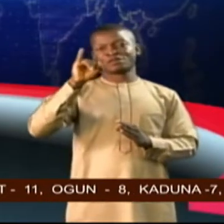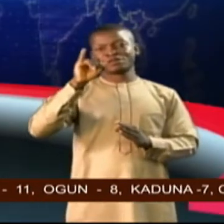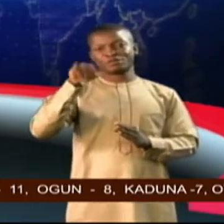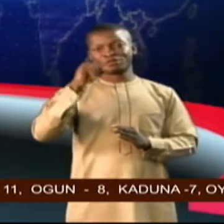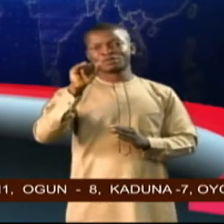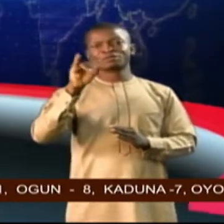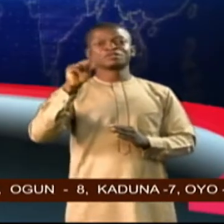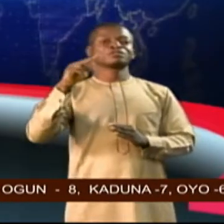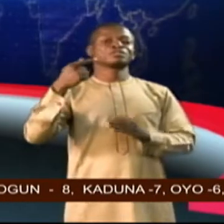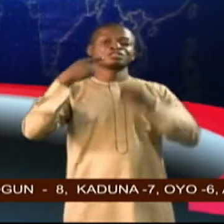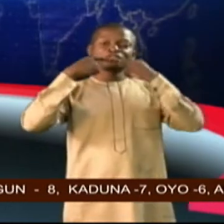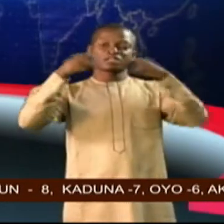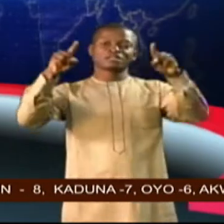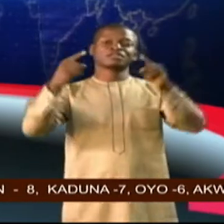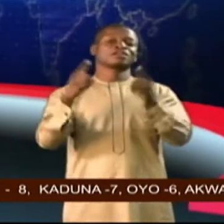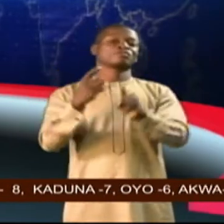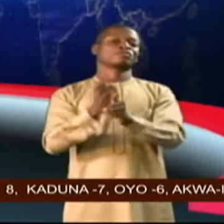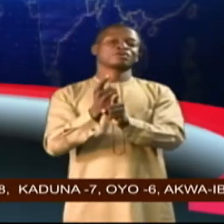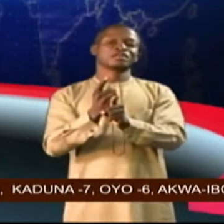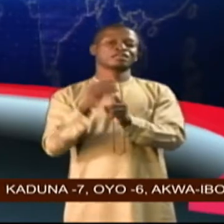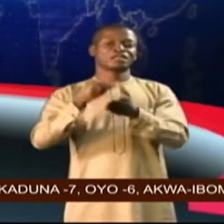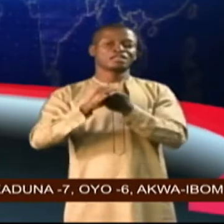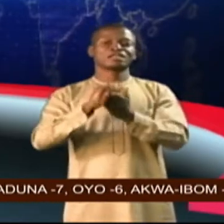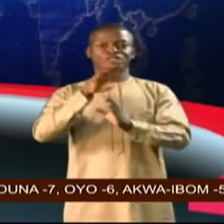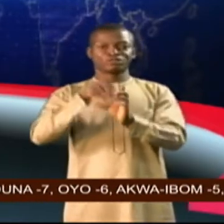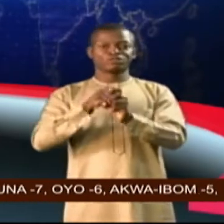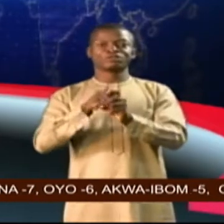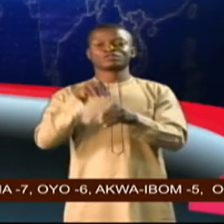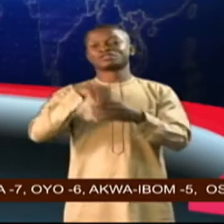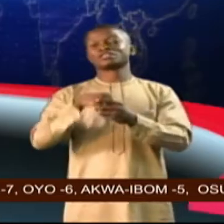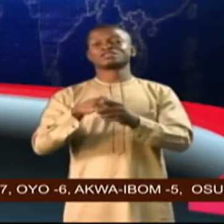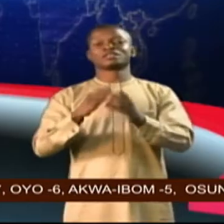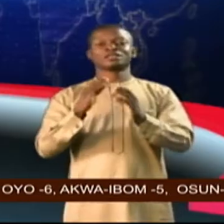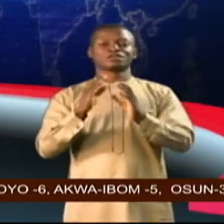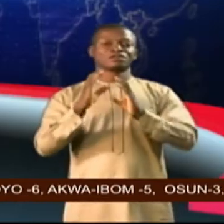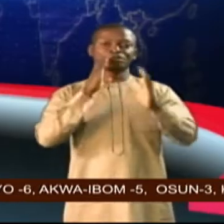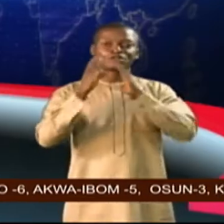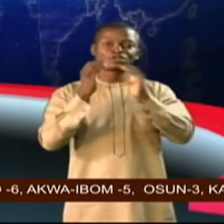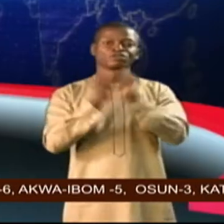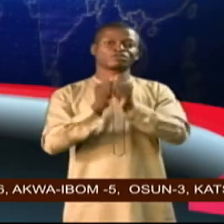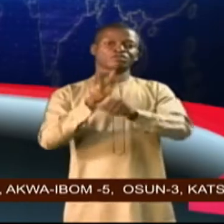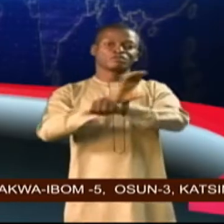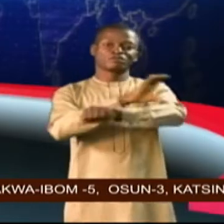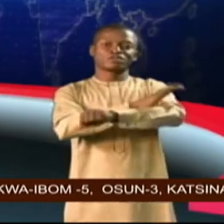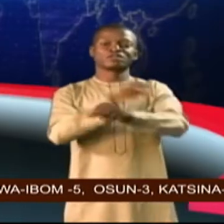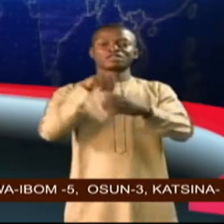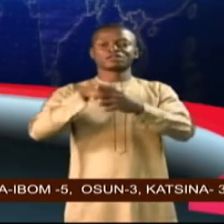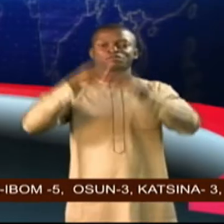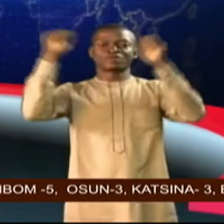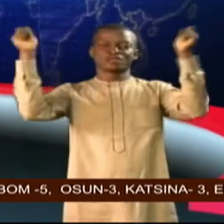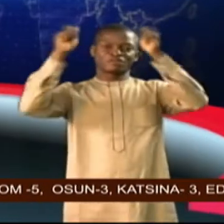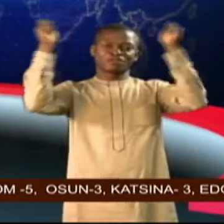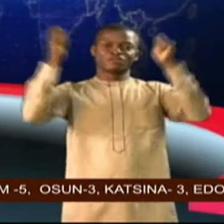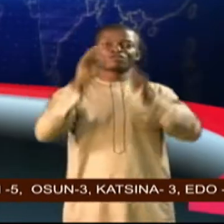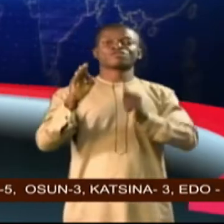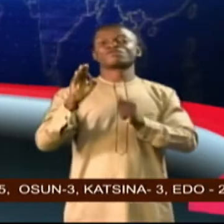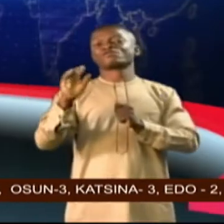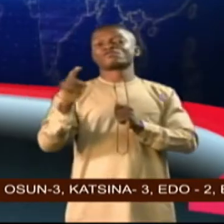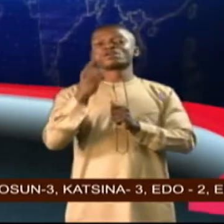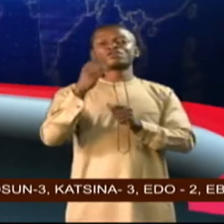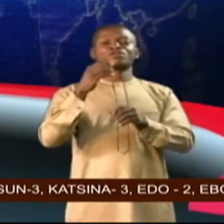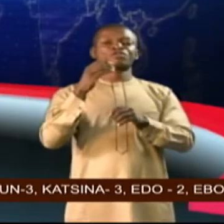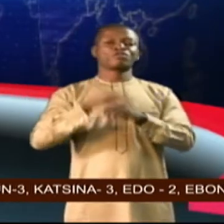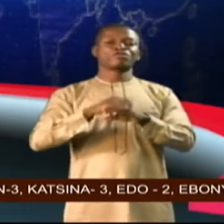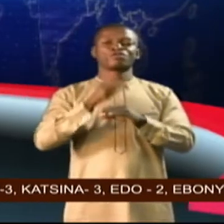Action. This was in his virtual address to the high-level meeting on the 25th anniversary of the Fourth World Conference on